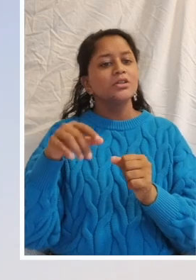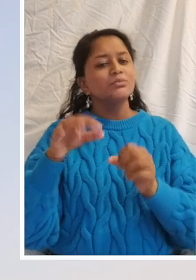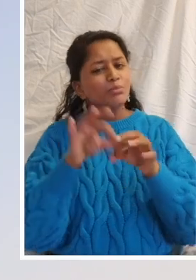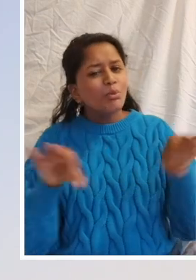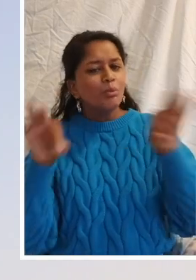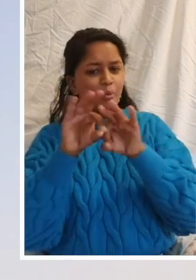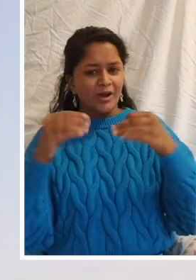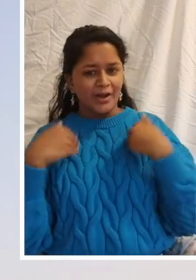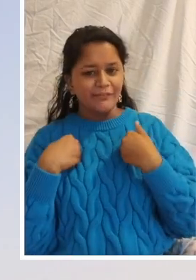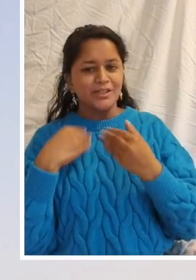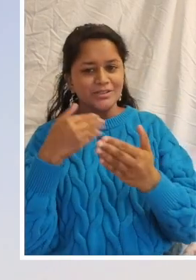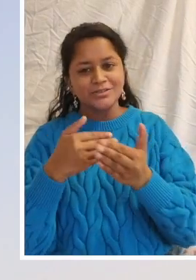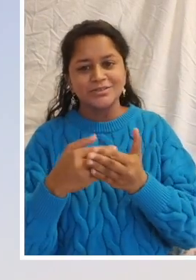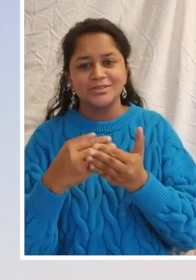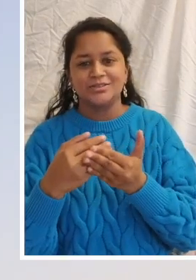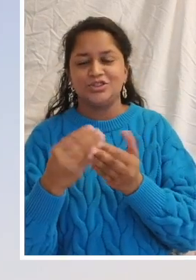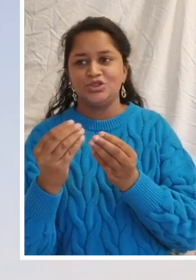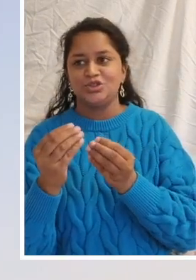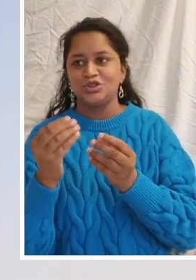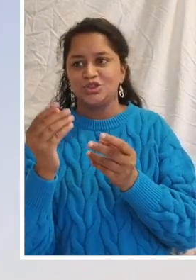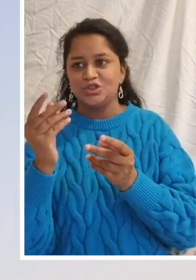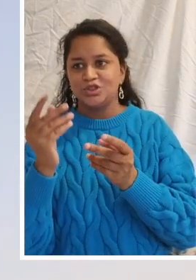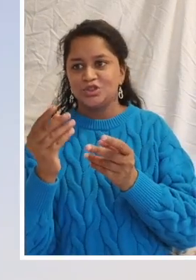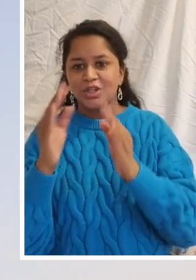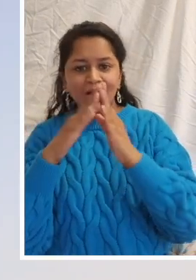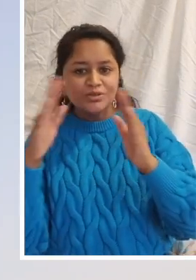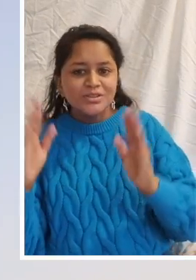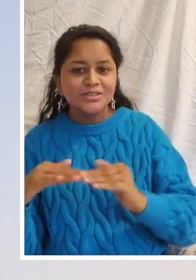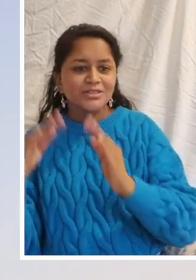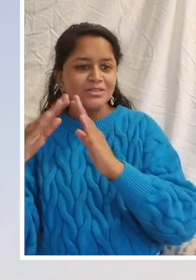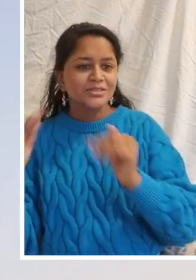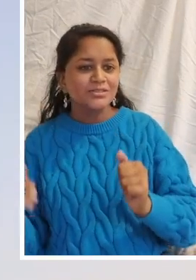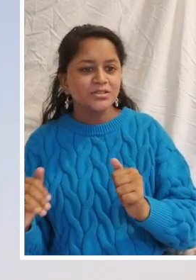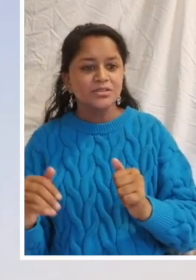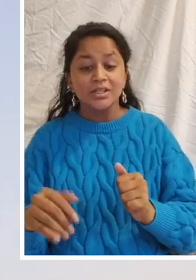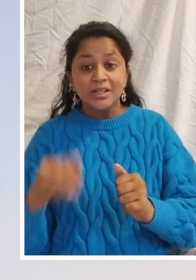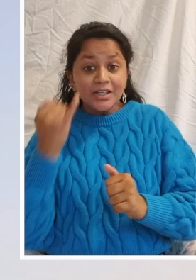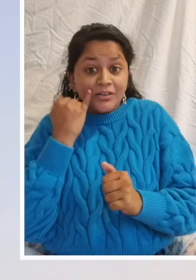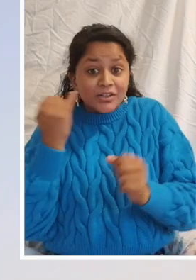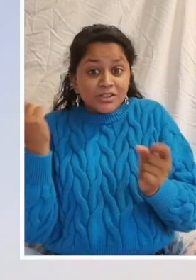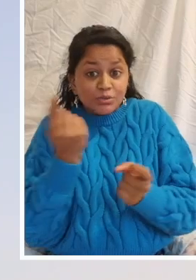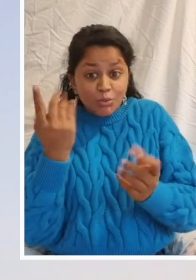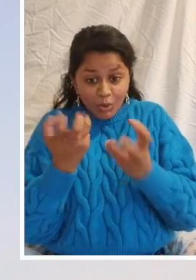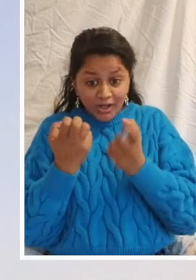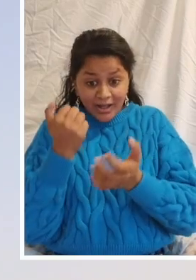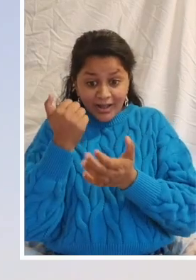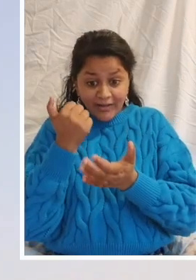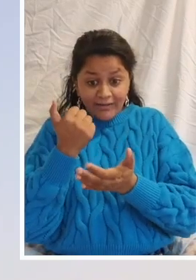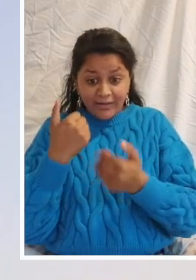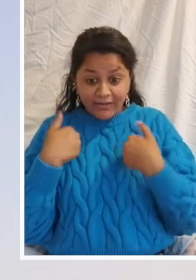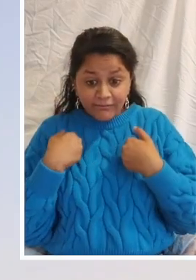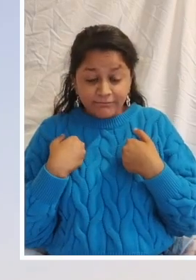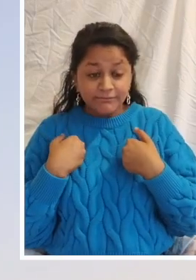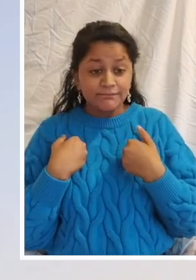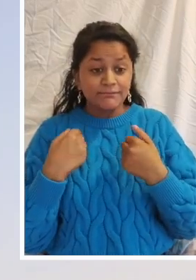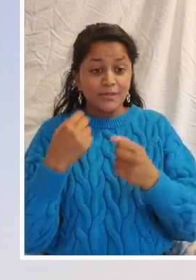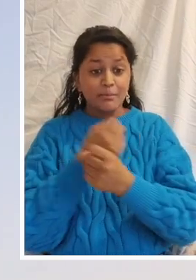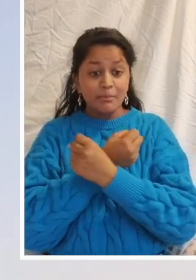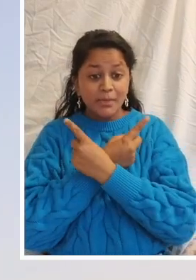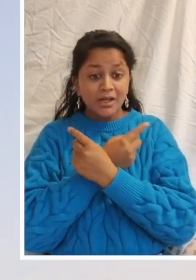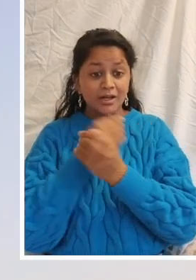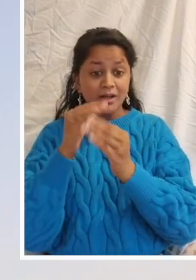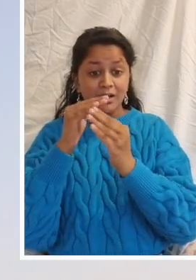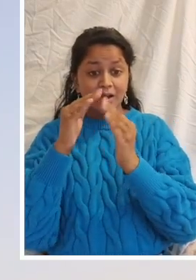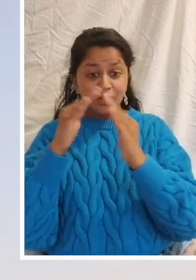So that's actually why we should have bat houses near residential areas. And also, like, if anyone wants